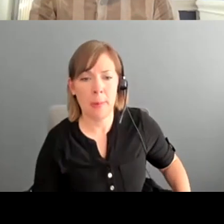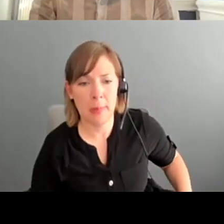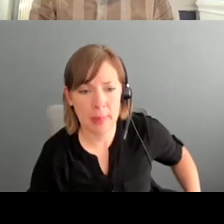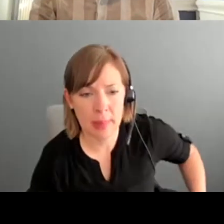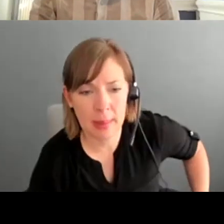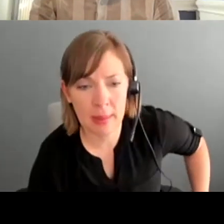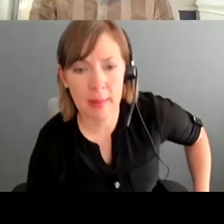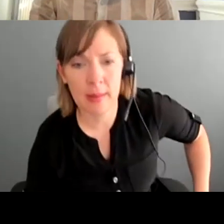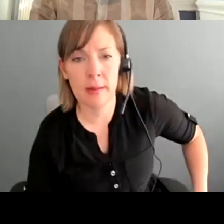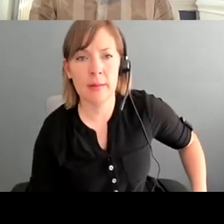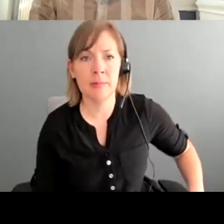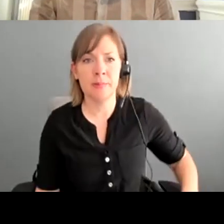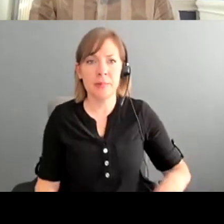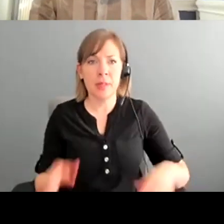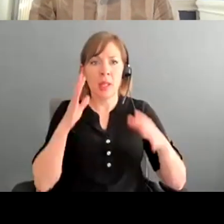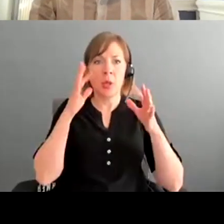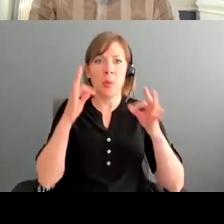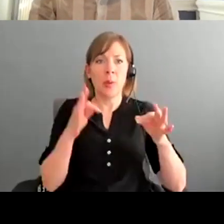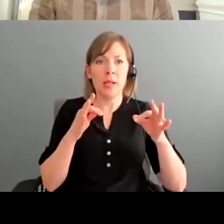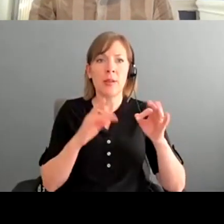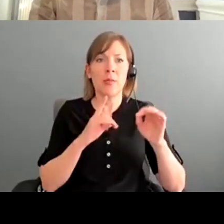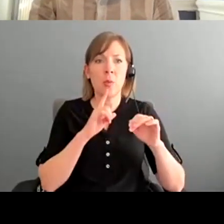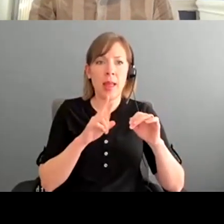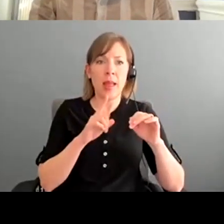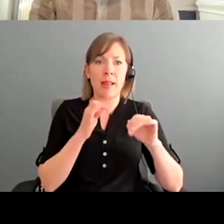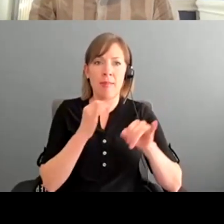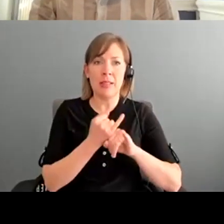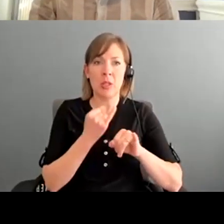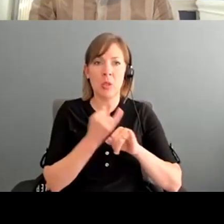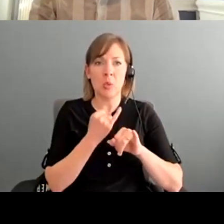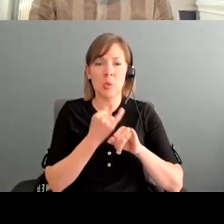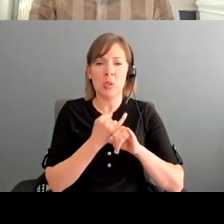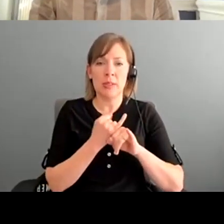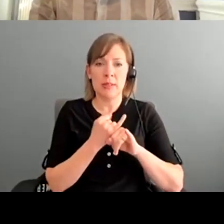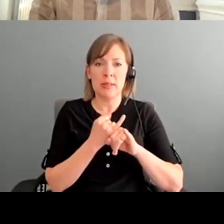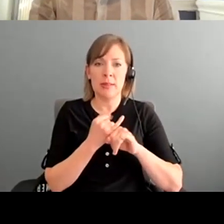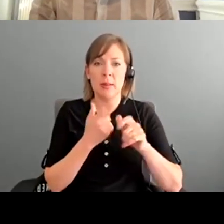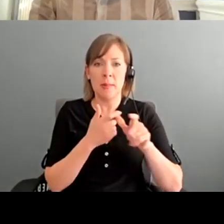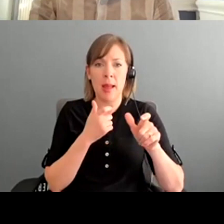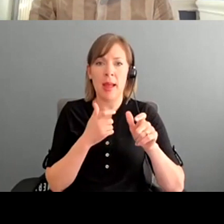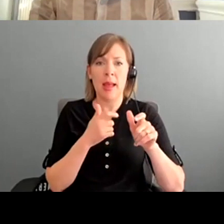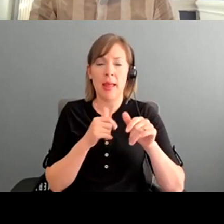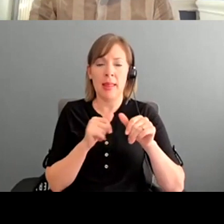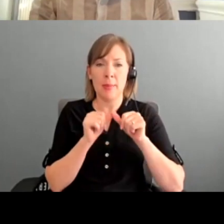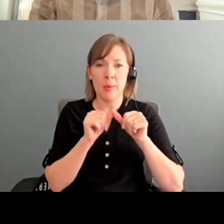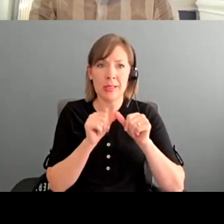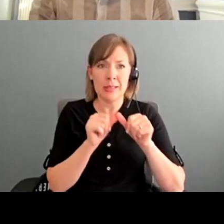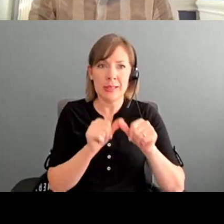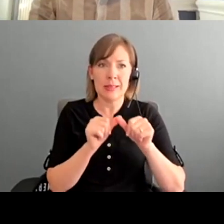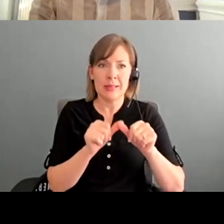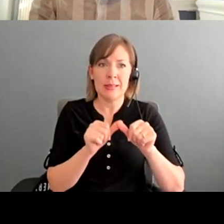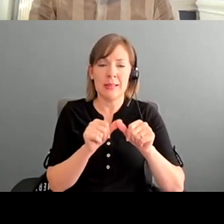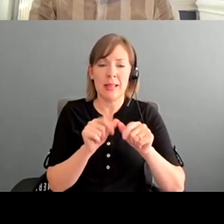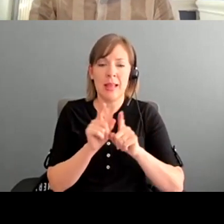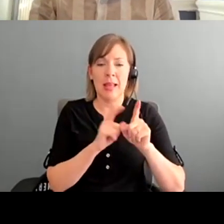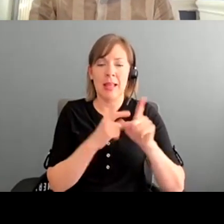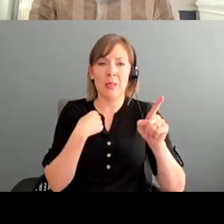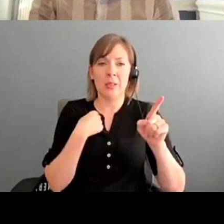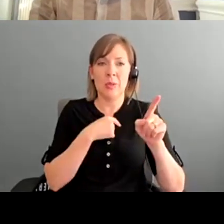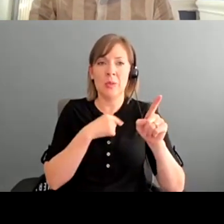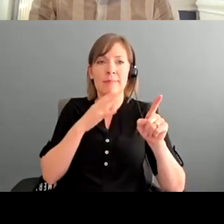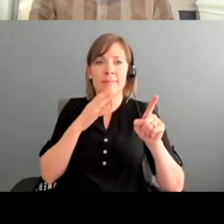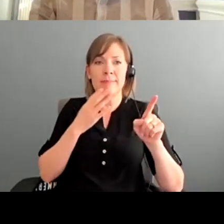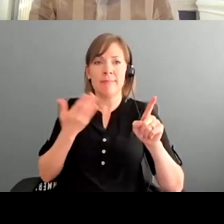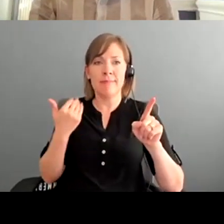determination of the reality of institutions by the persistence of, as we had mentioned earlier in the